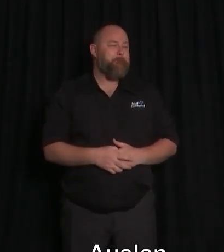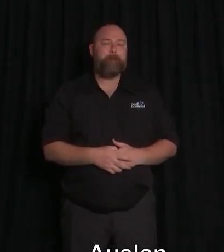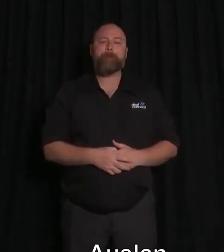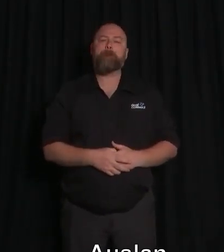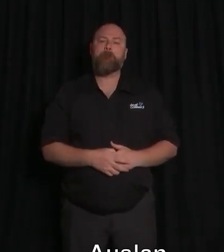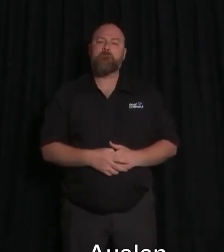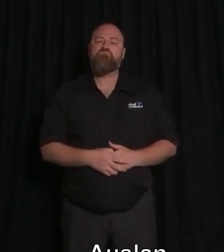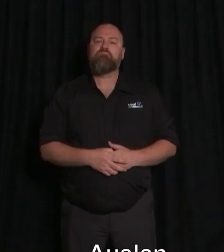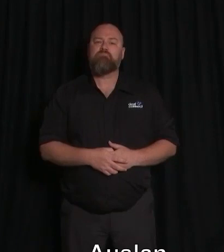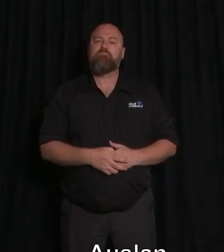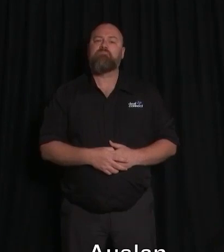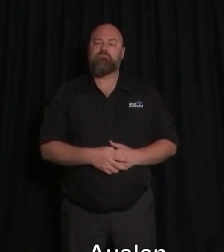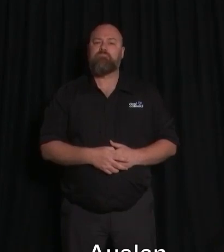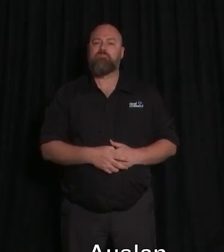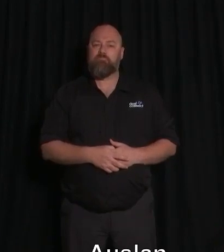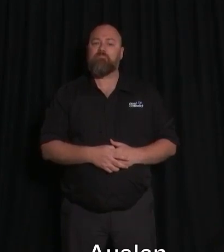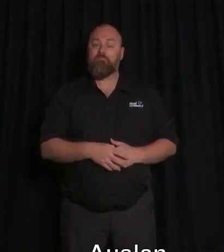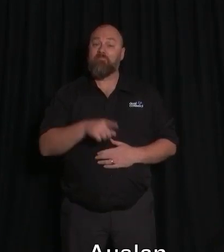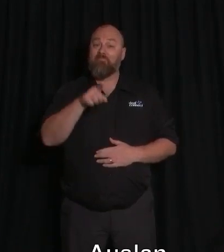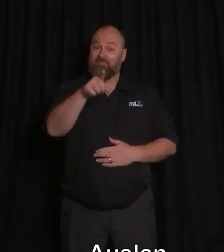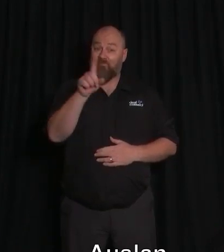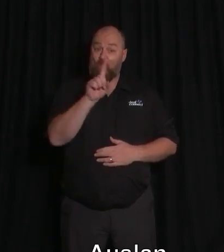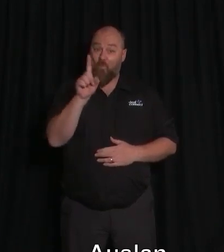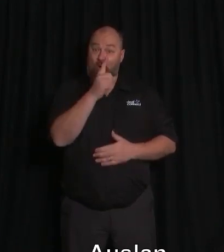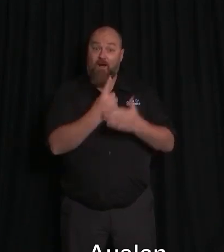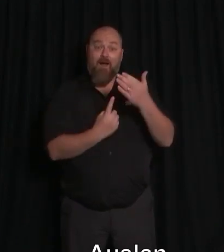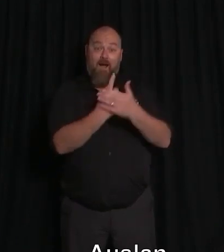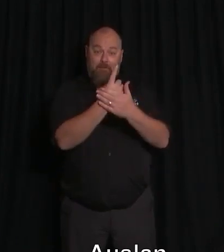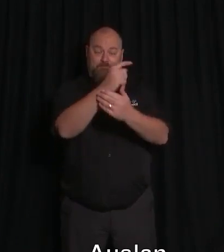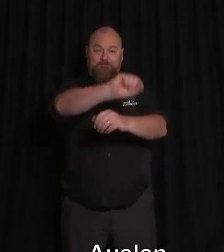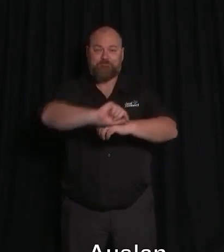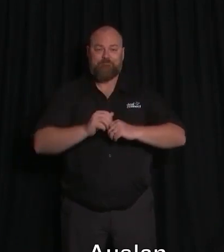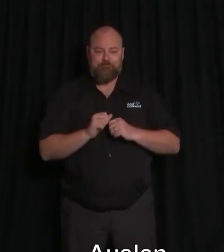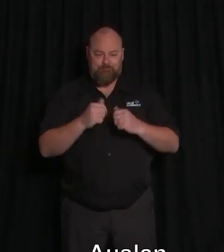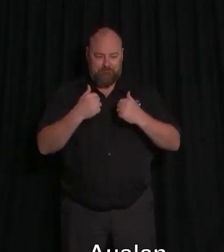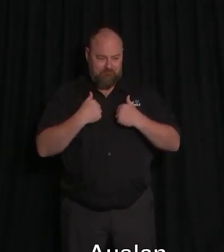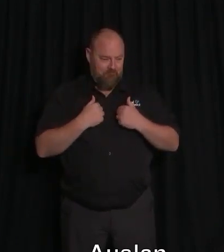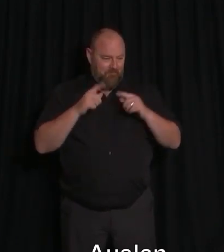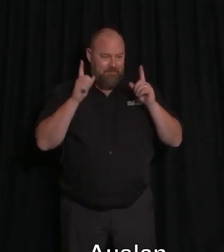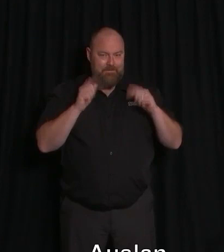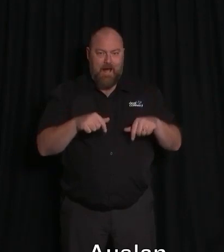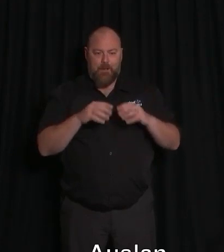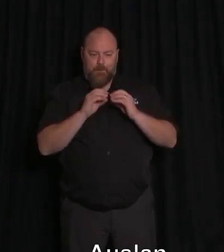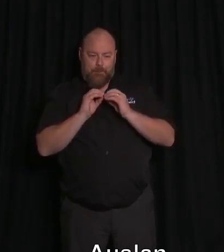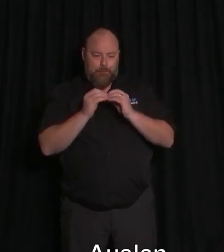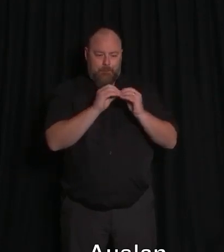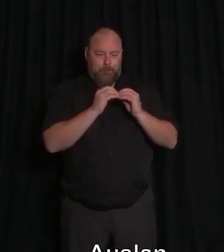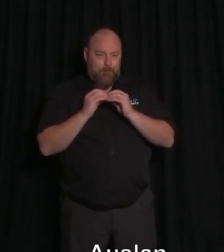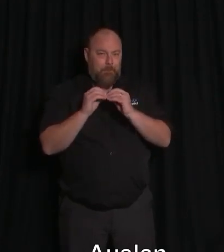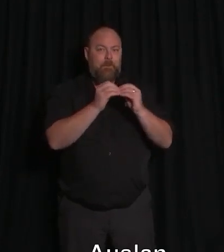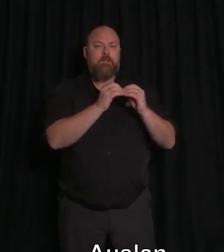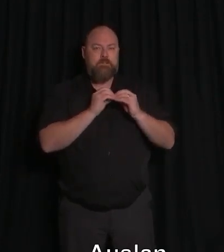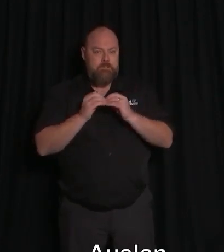Now, the crucial thing that then happened is that we started negotiating, as Jacob has told you, for